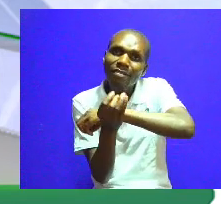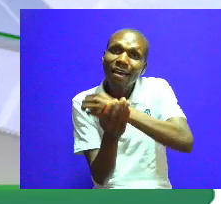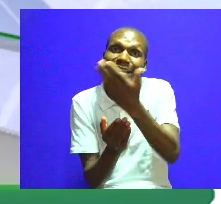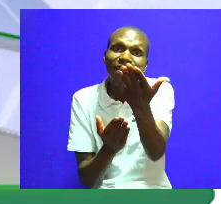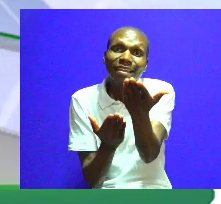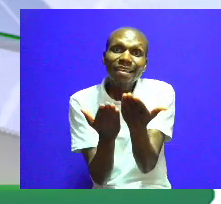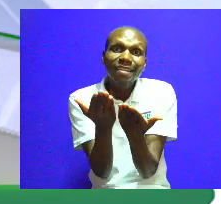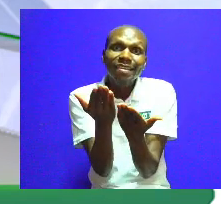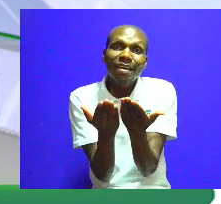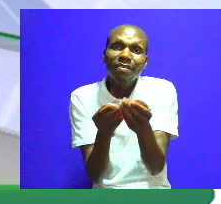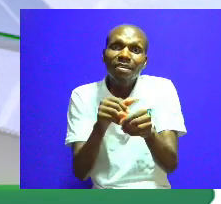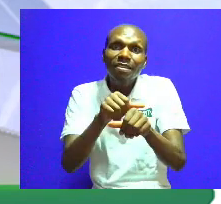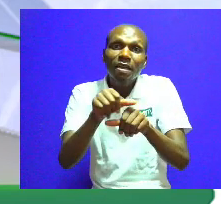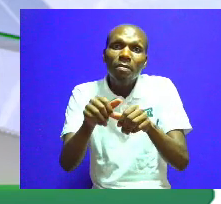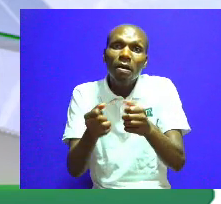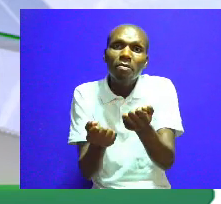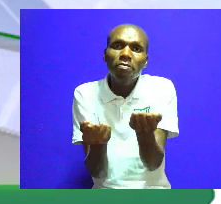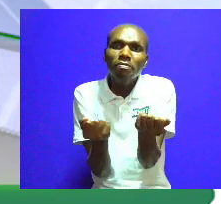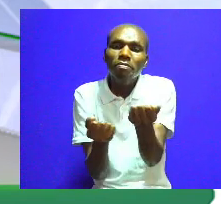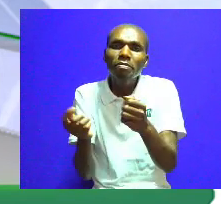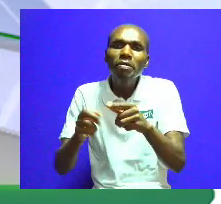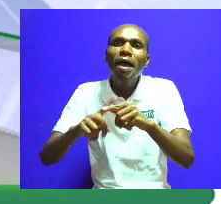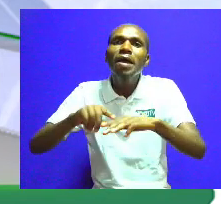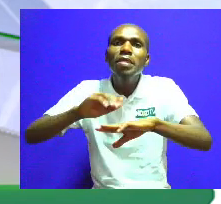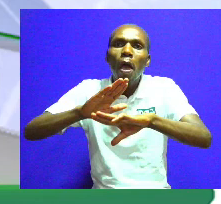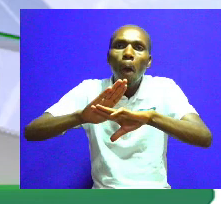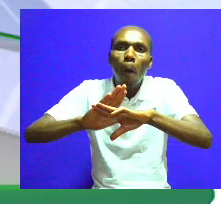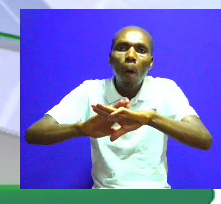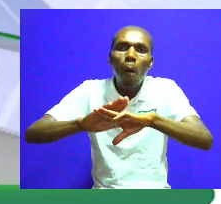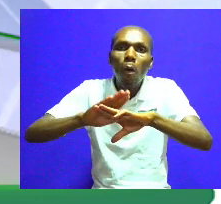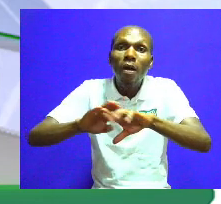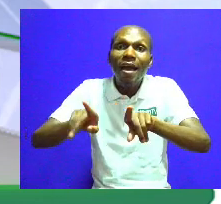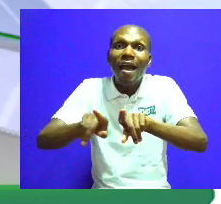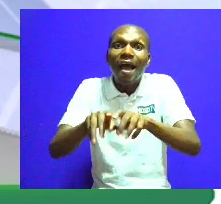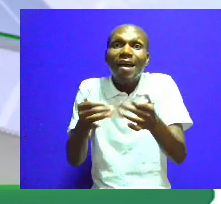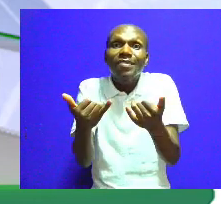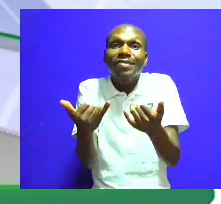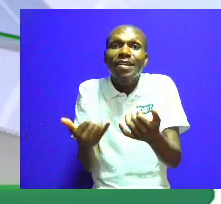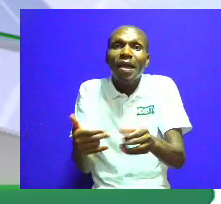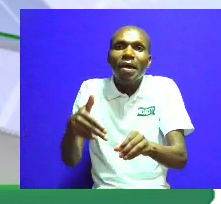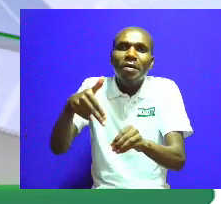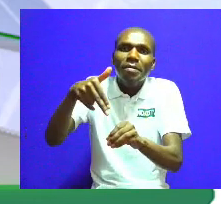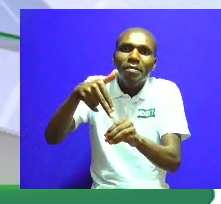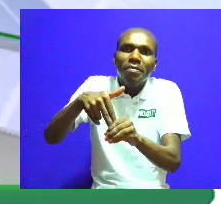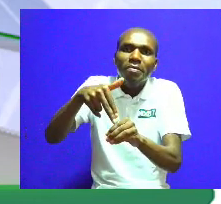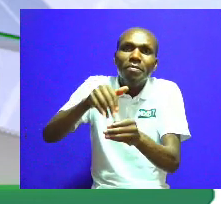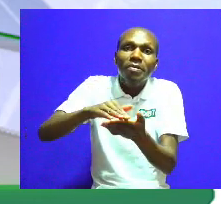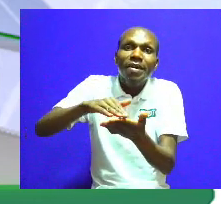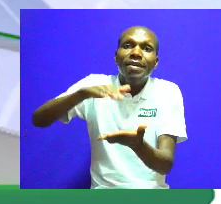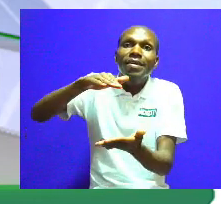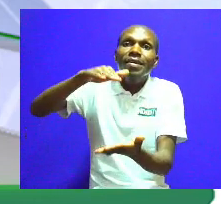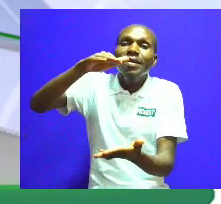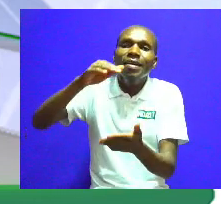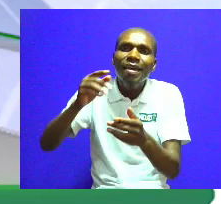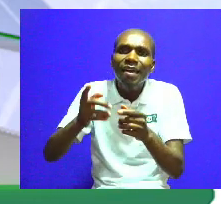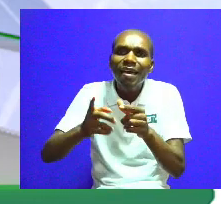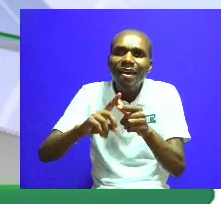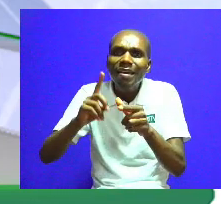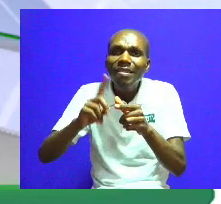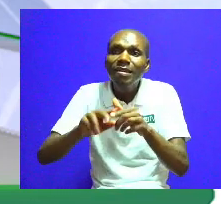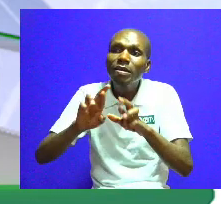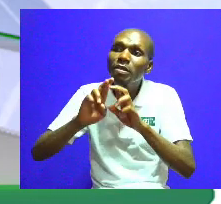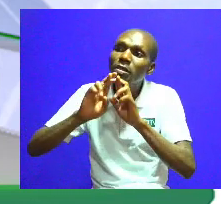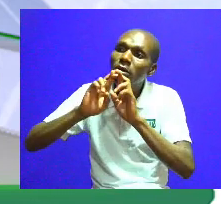yo ase aerera obu ya buwaye anana mono chinga kechi gali goliria magutali gendete gotira gesara. Mulikito